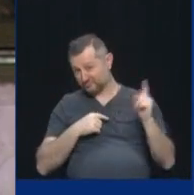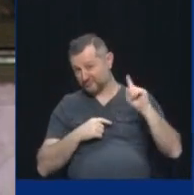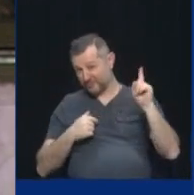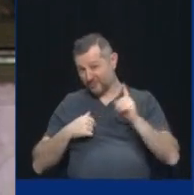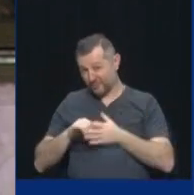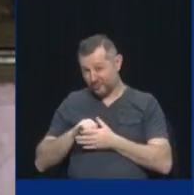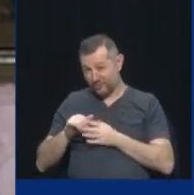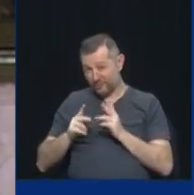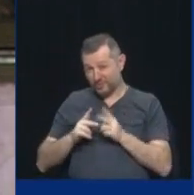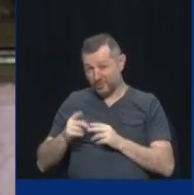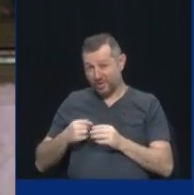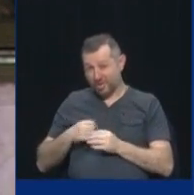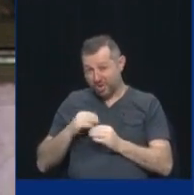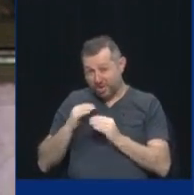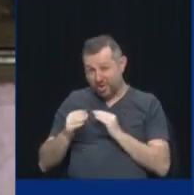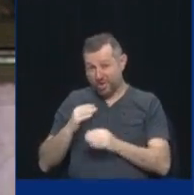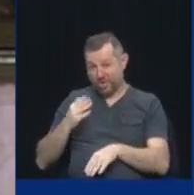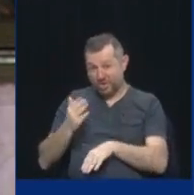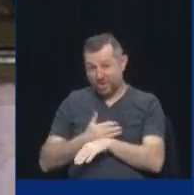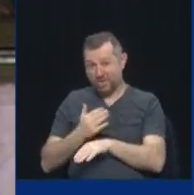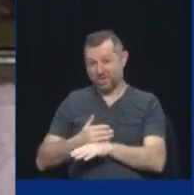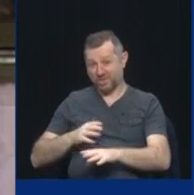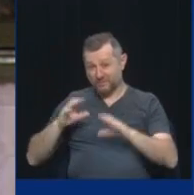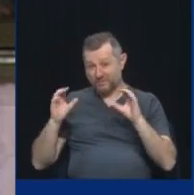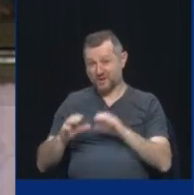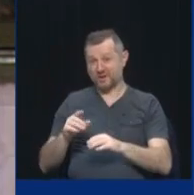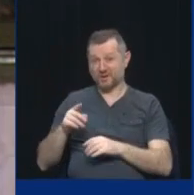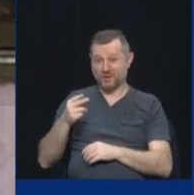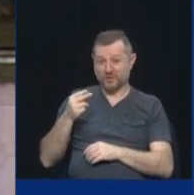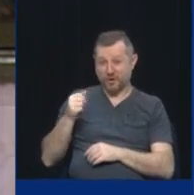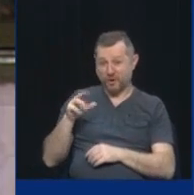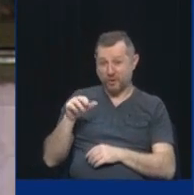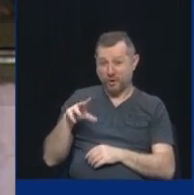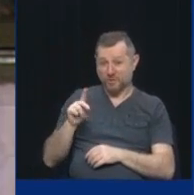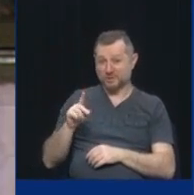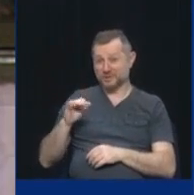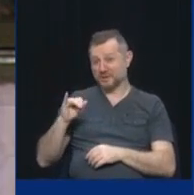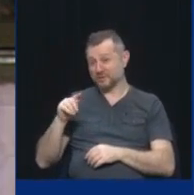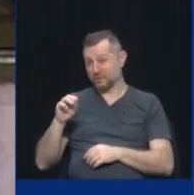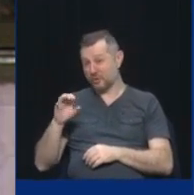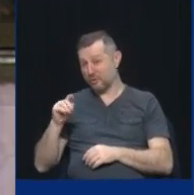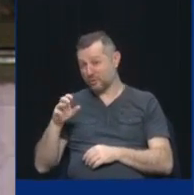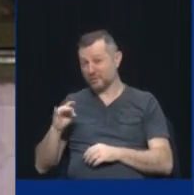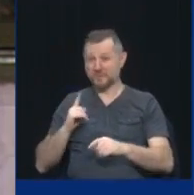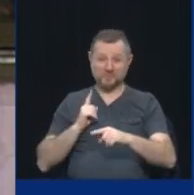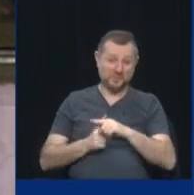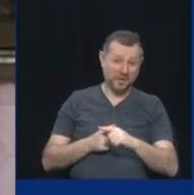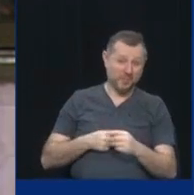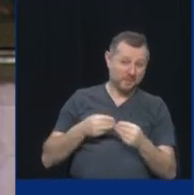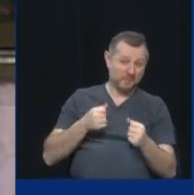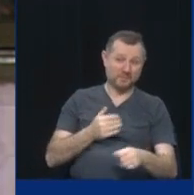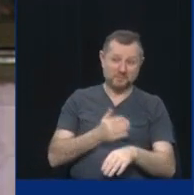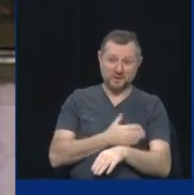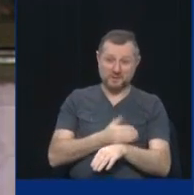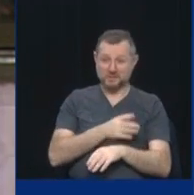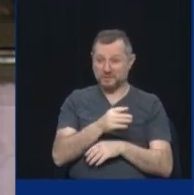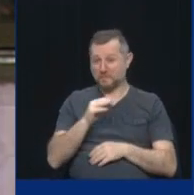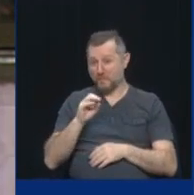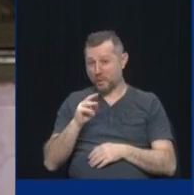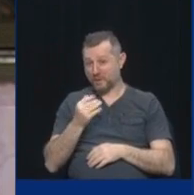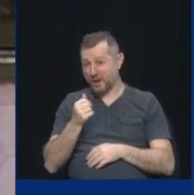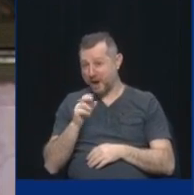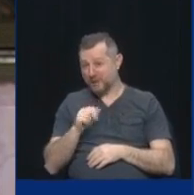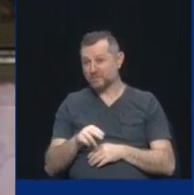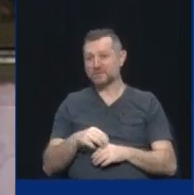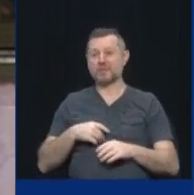fixed Harold Interlocking, pay for Moynihan, invest heavily in rebuilding